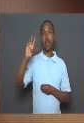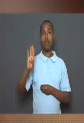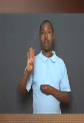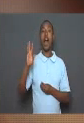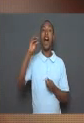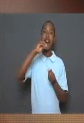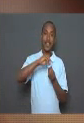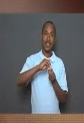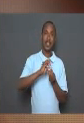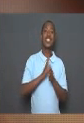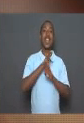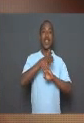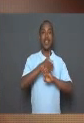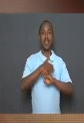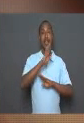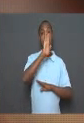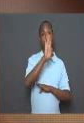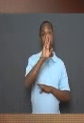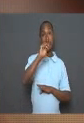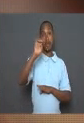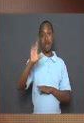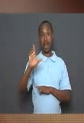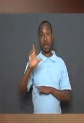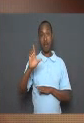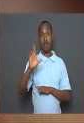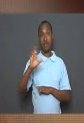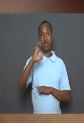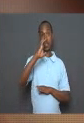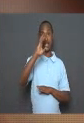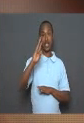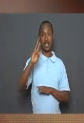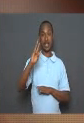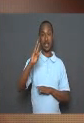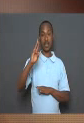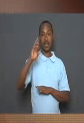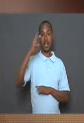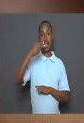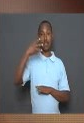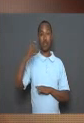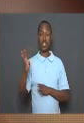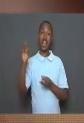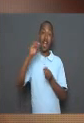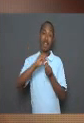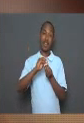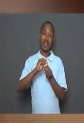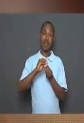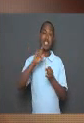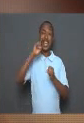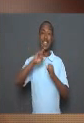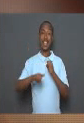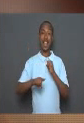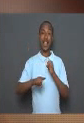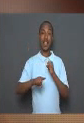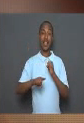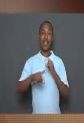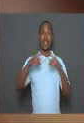added, then 5 milliliters of hexane are added, and finally, the last time